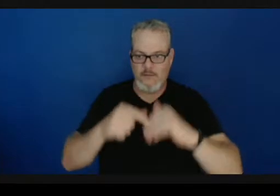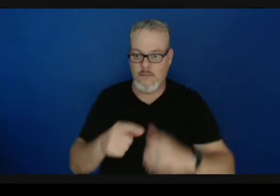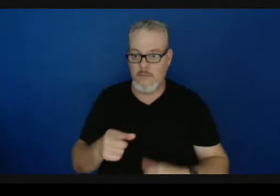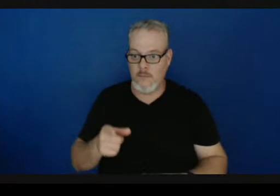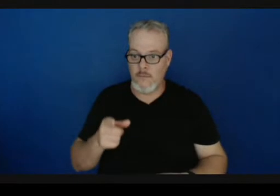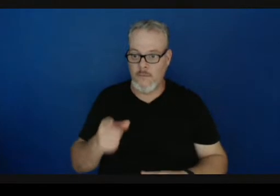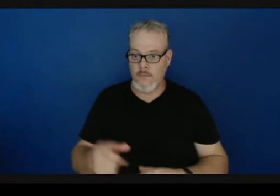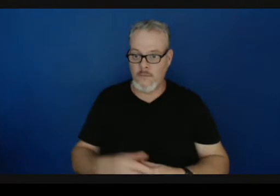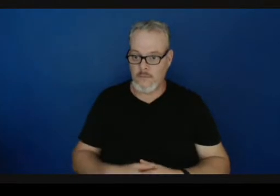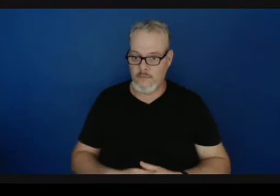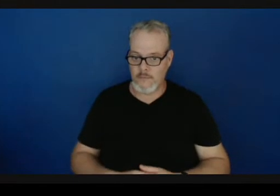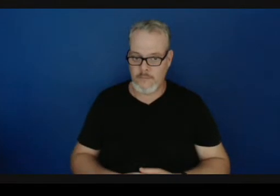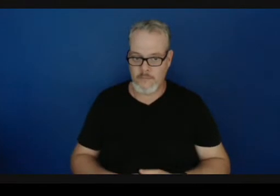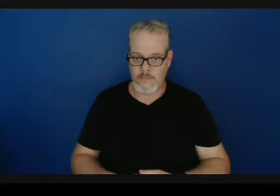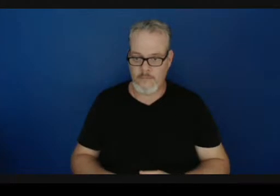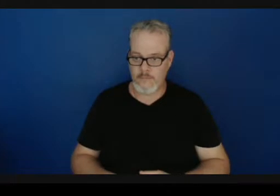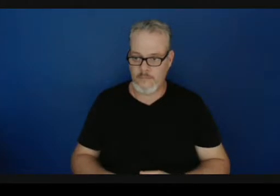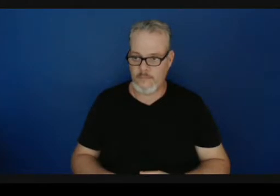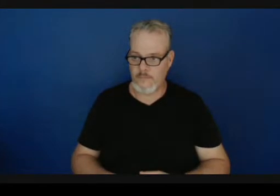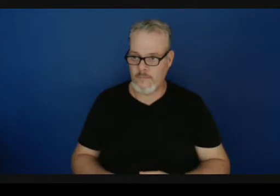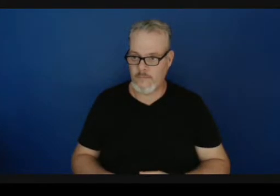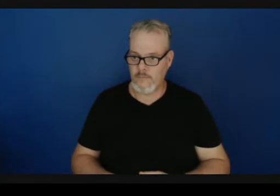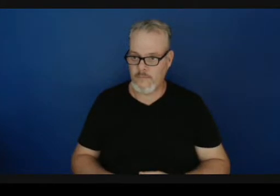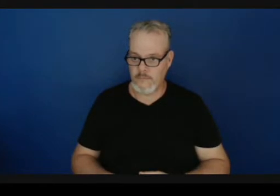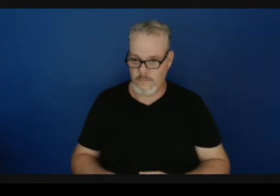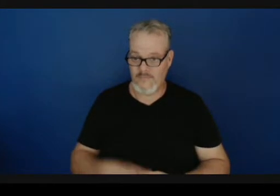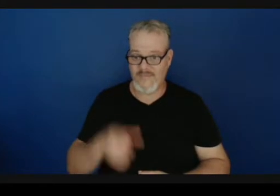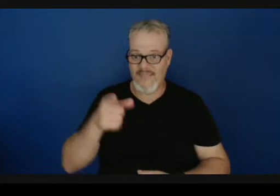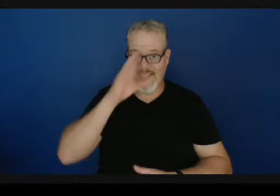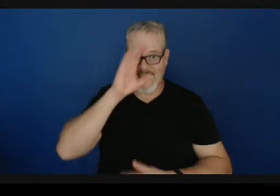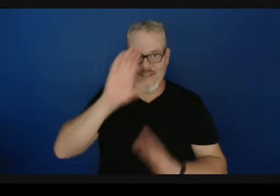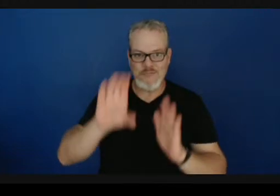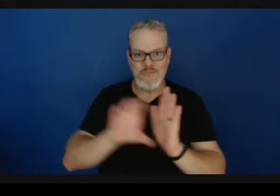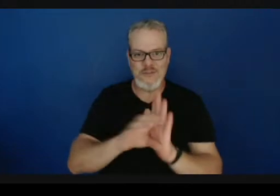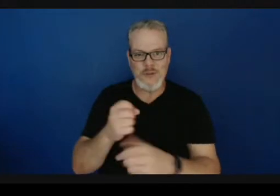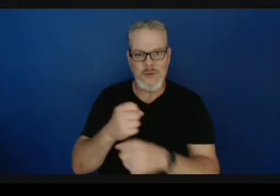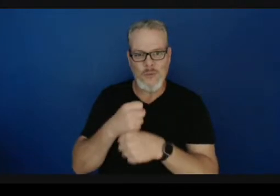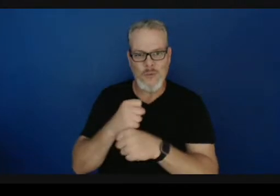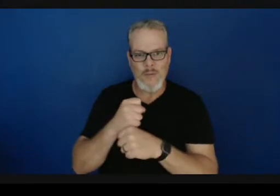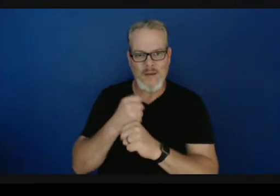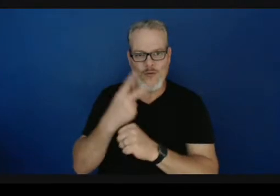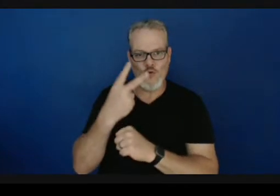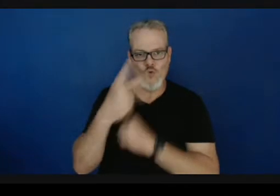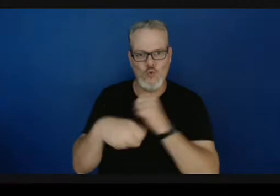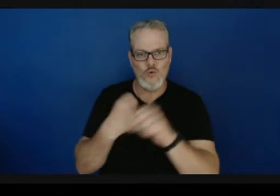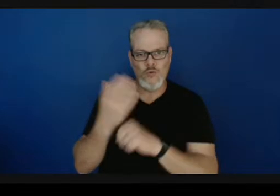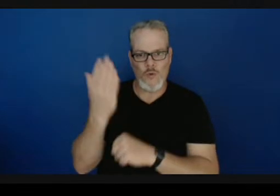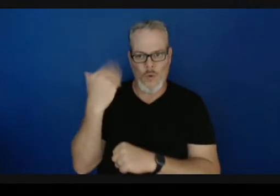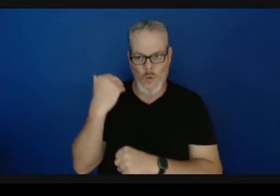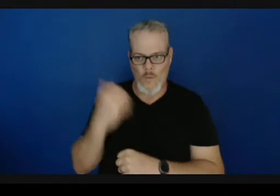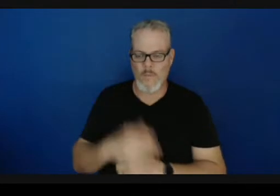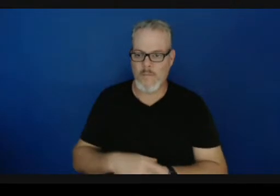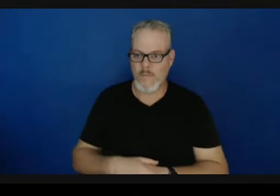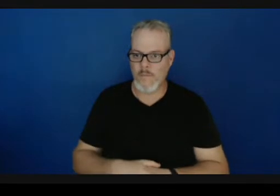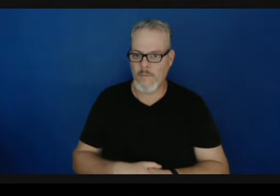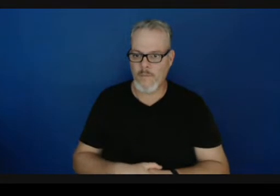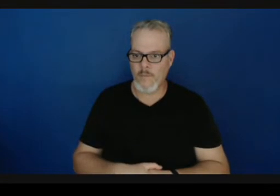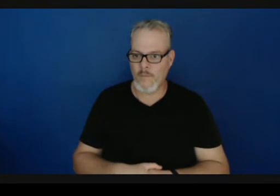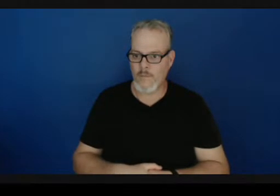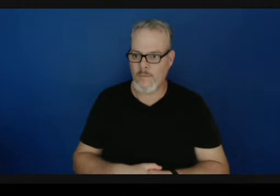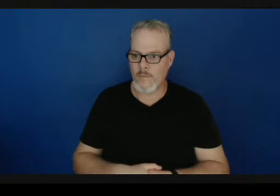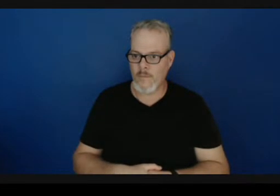just beneath the summit. We produced this graphic back in the day. Here, let's get that we'll go off the top there so you can see